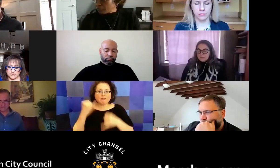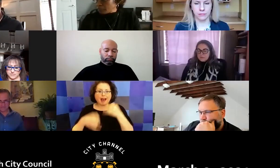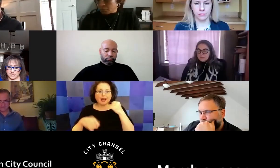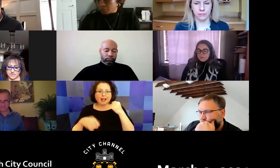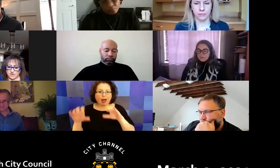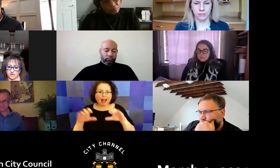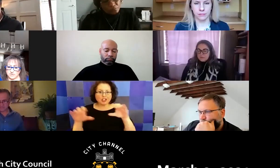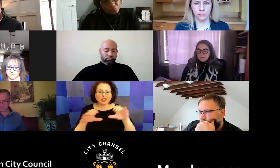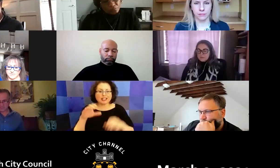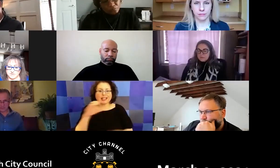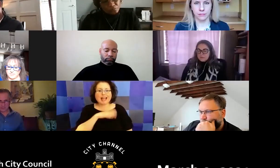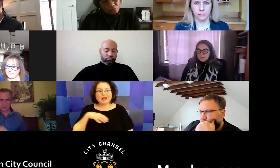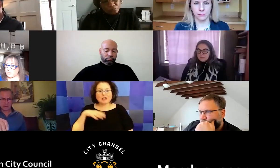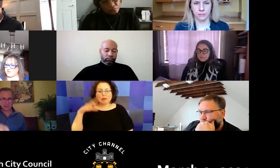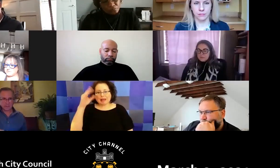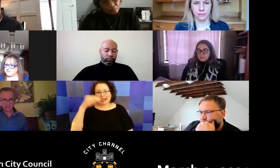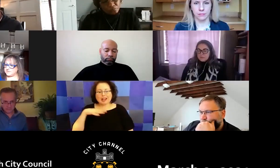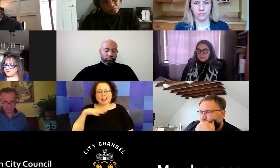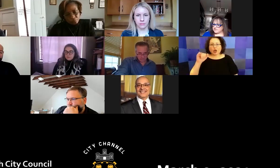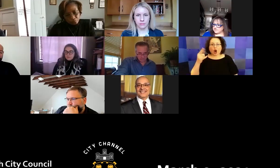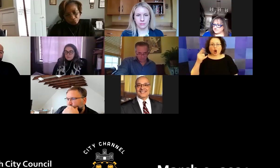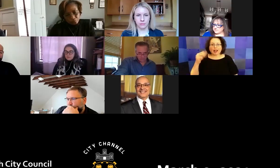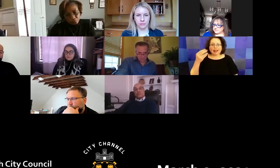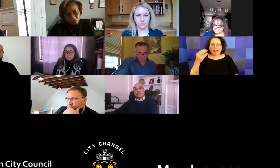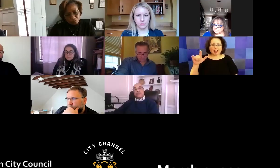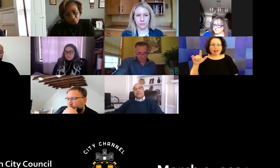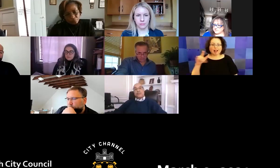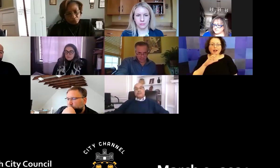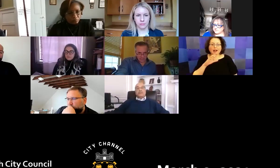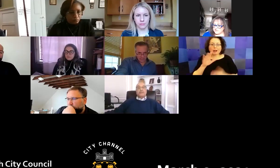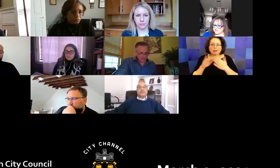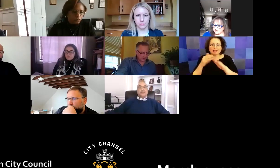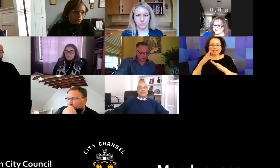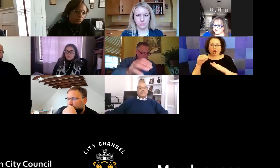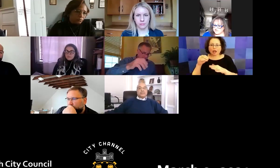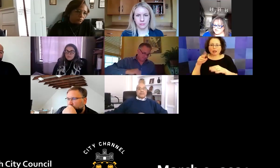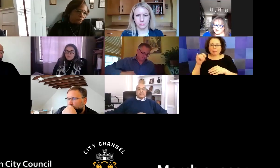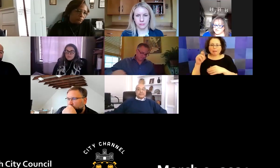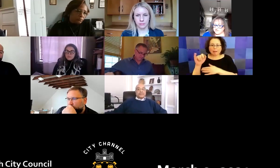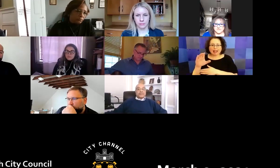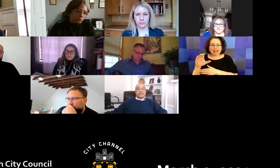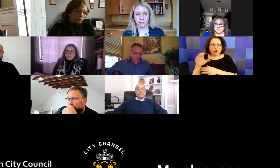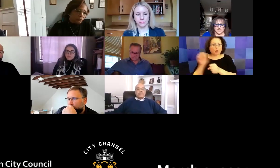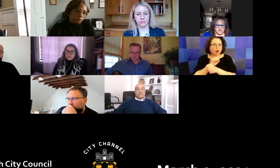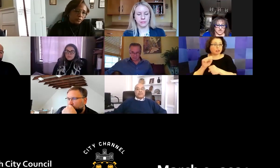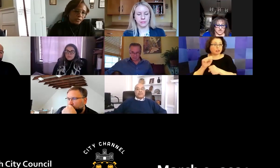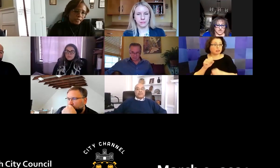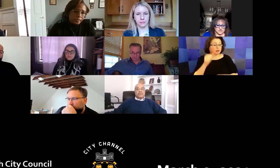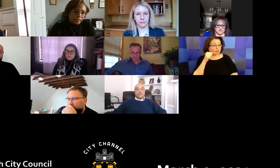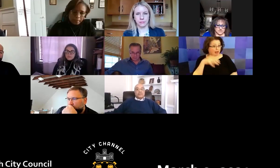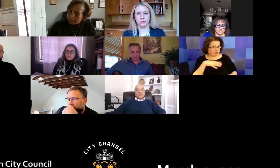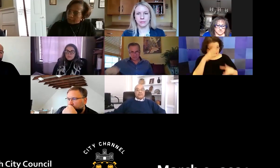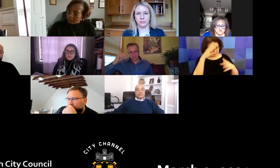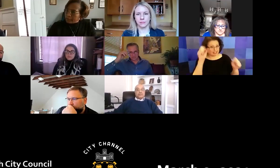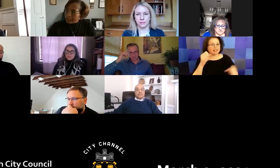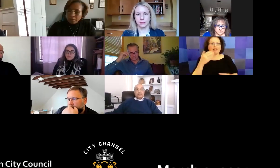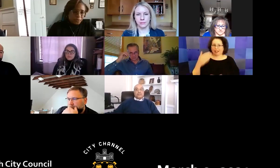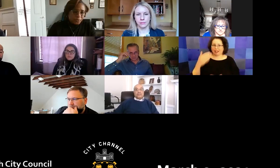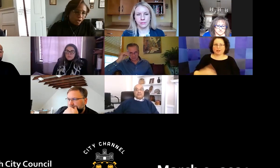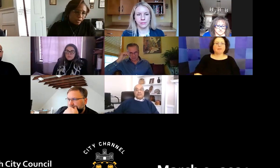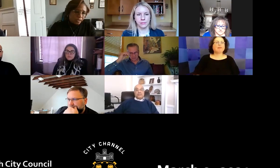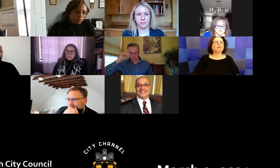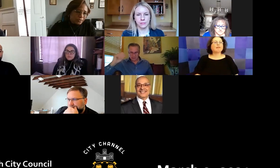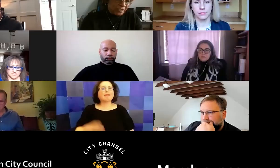have Councilman Coghill, Committee on Public Works. Madam President. Thank you, Councilman.